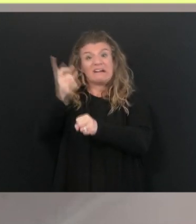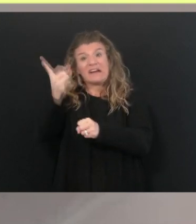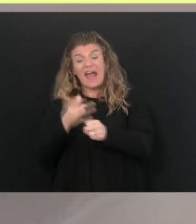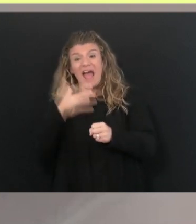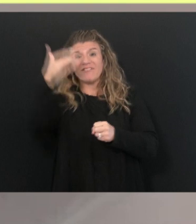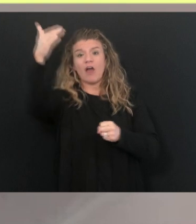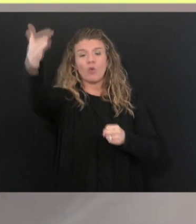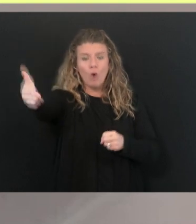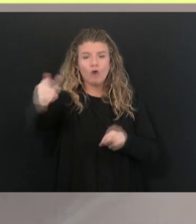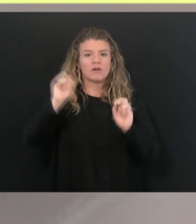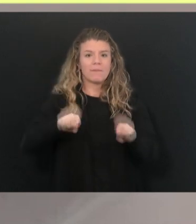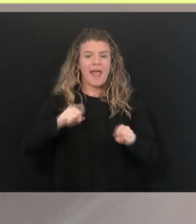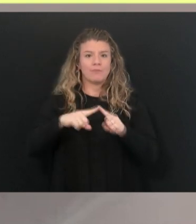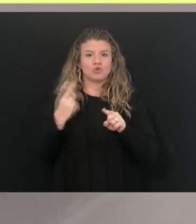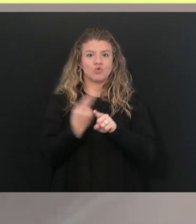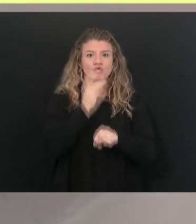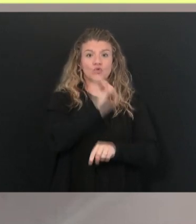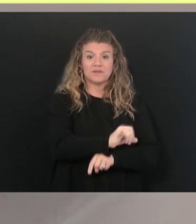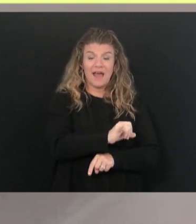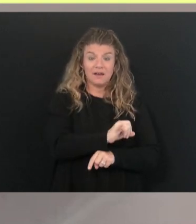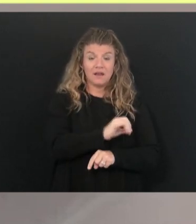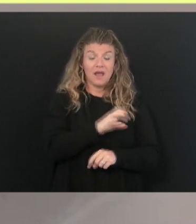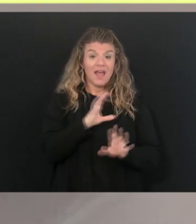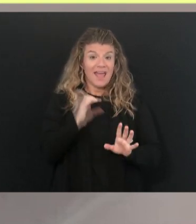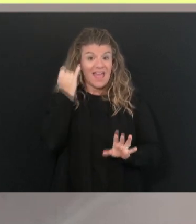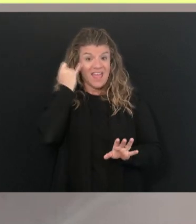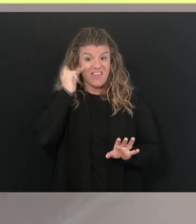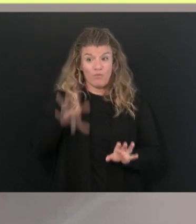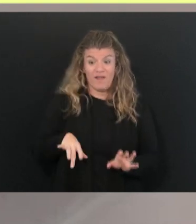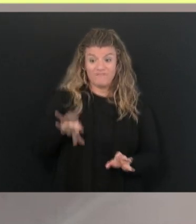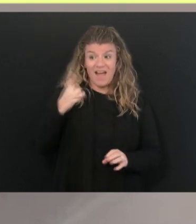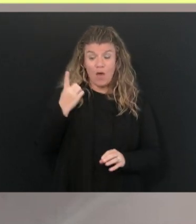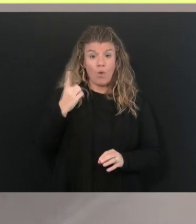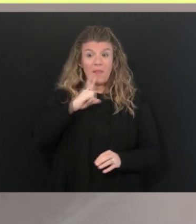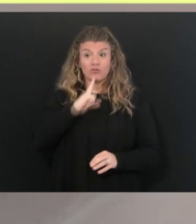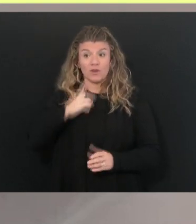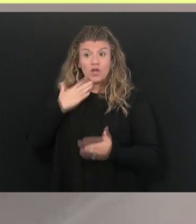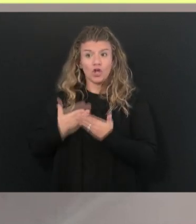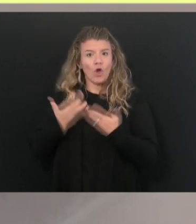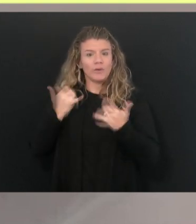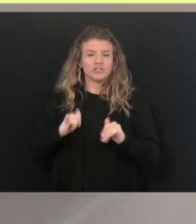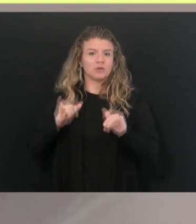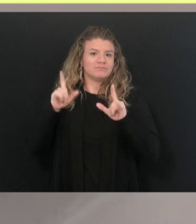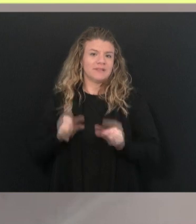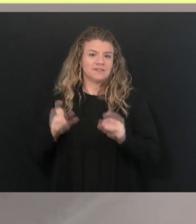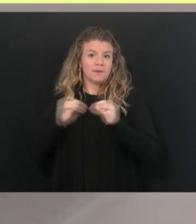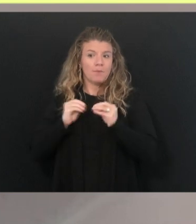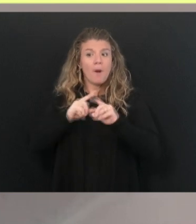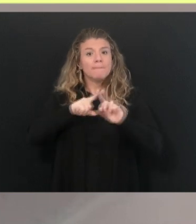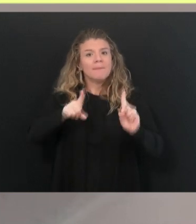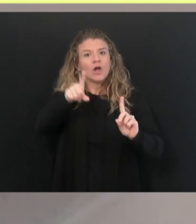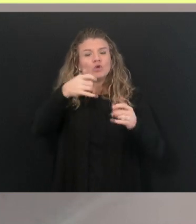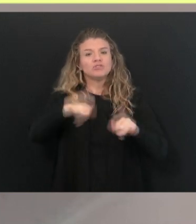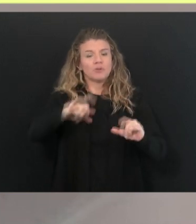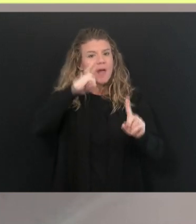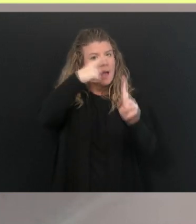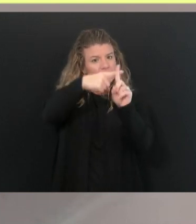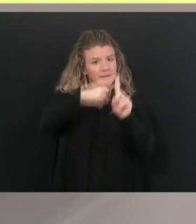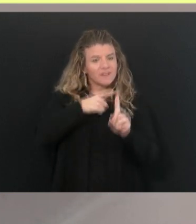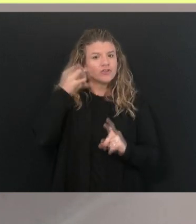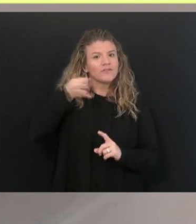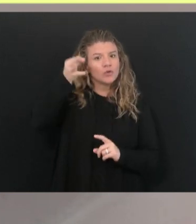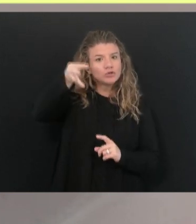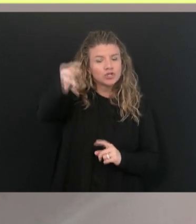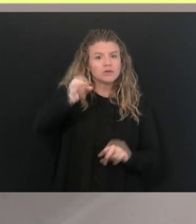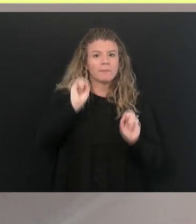being able to deliver that, even if we find one that is really superior. So we should be optimistic about the future and to be able